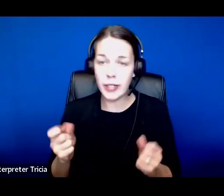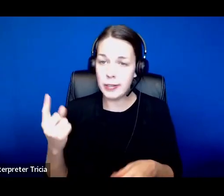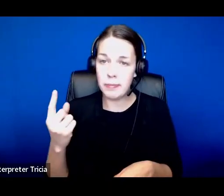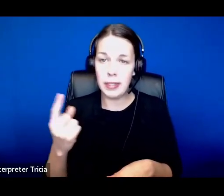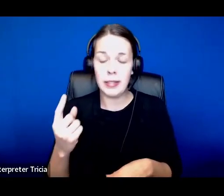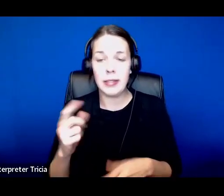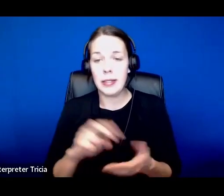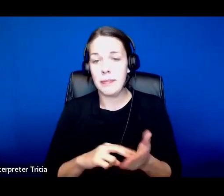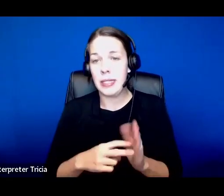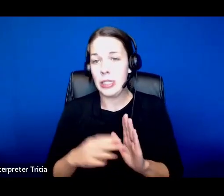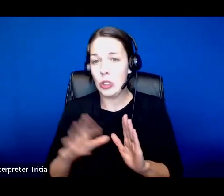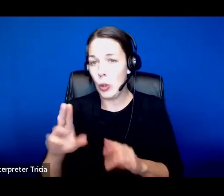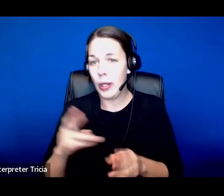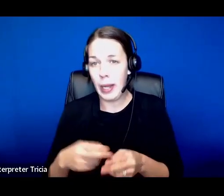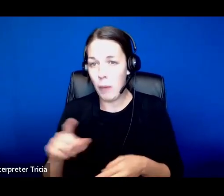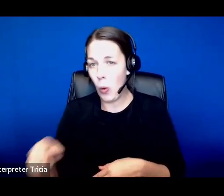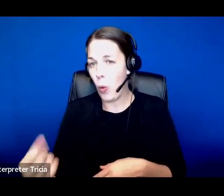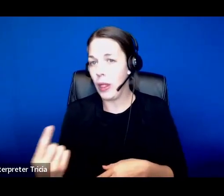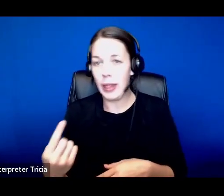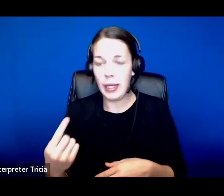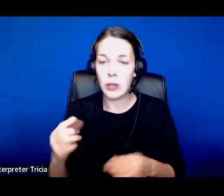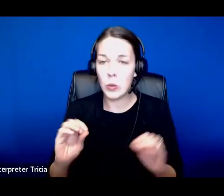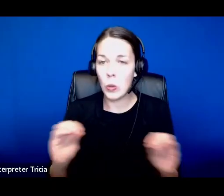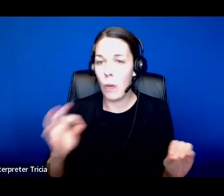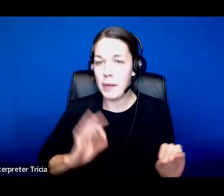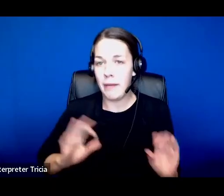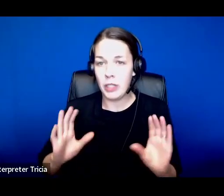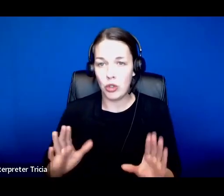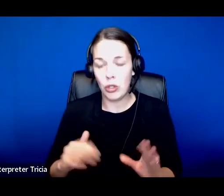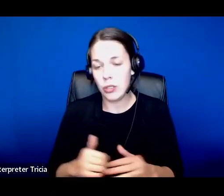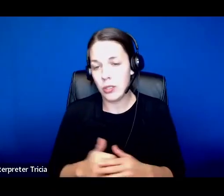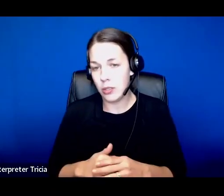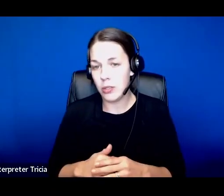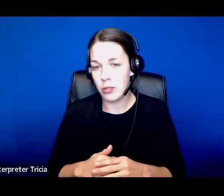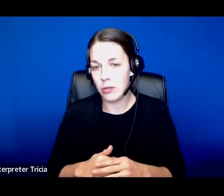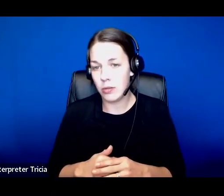are in your name only without beneficiaries and they total